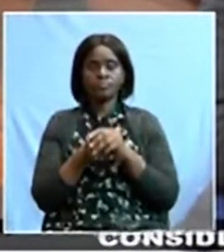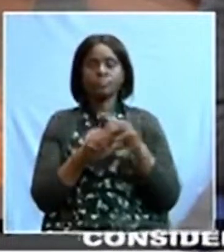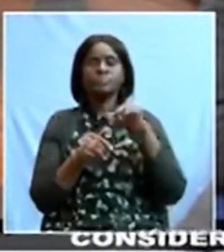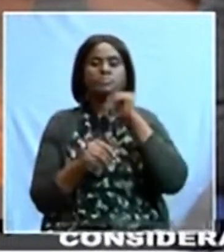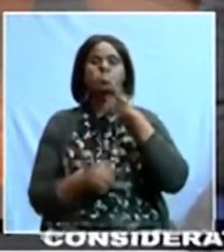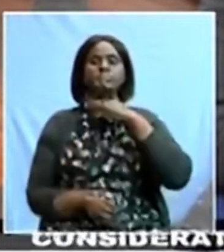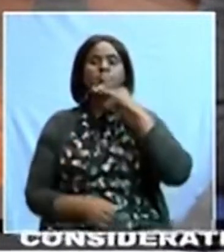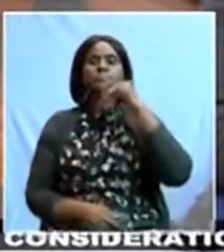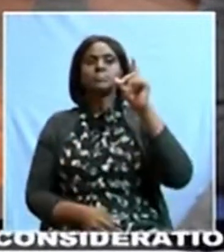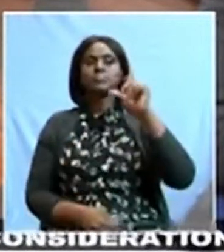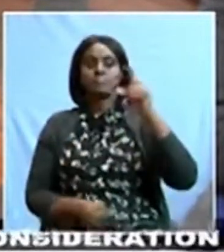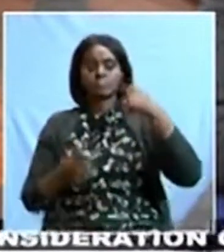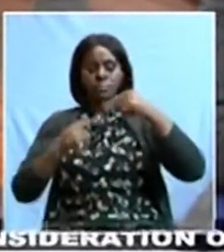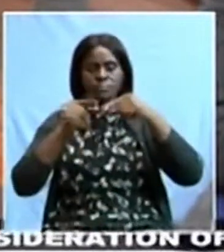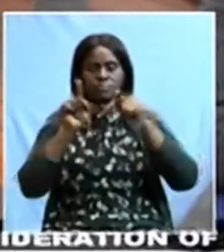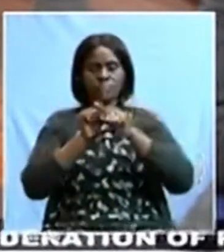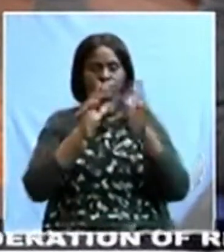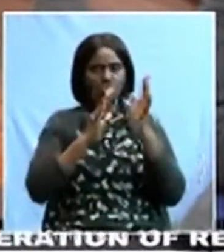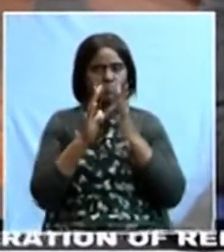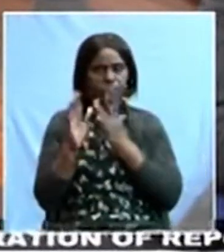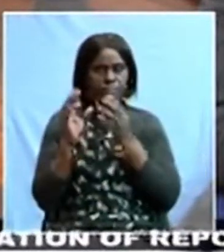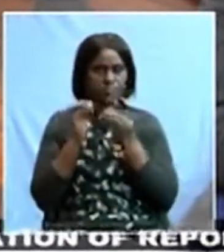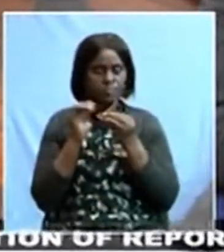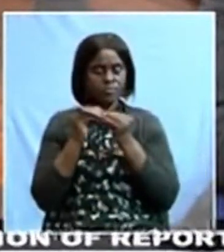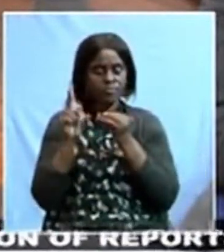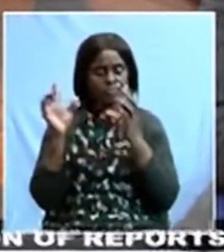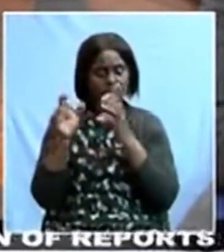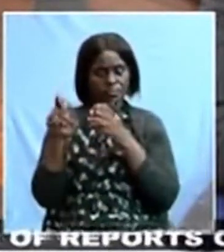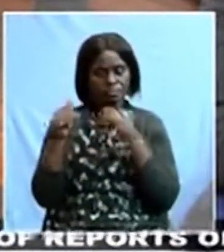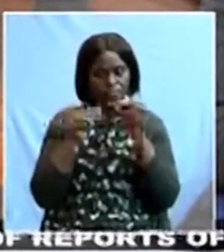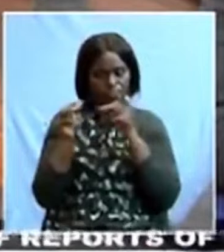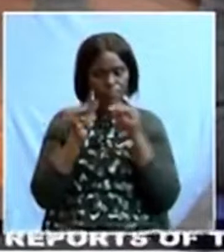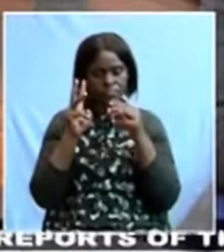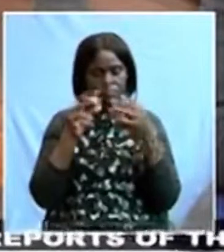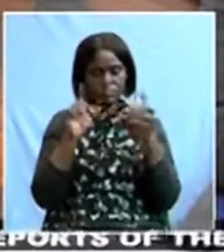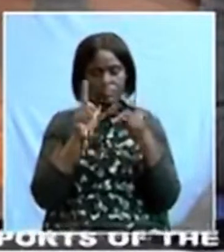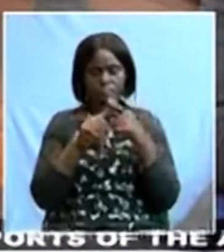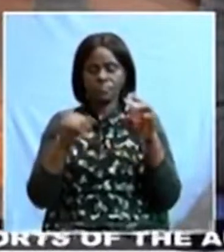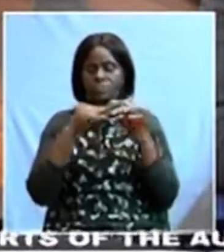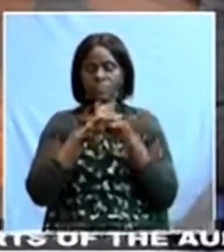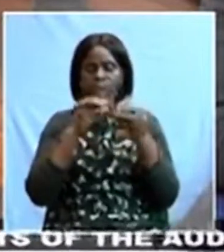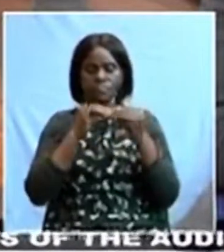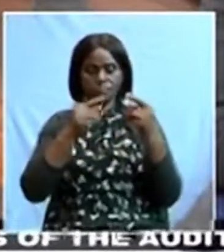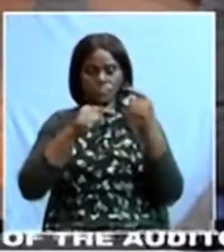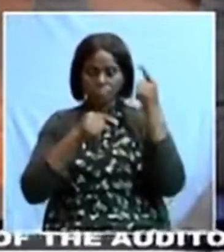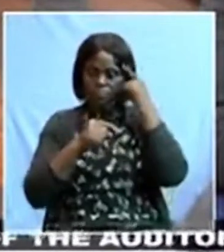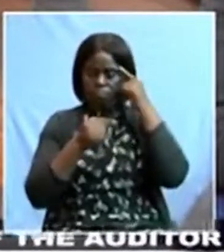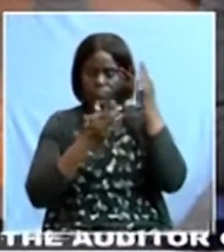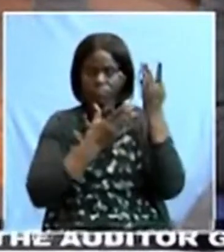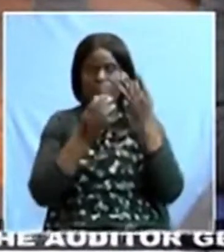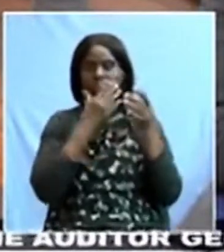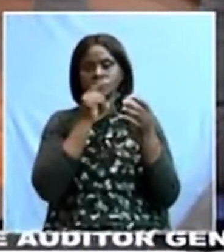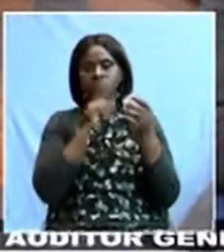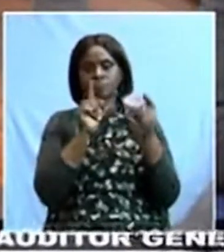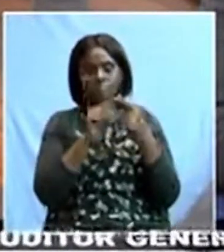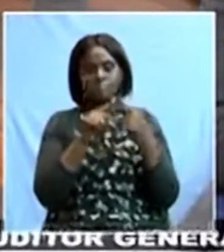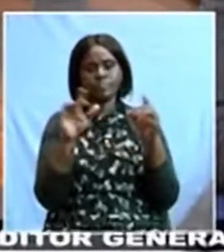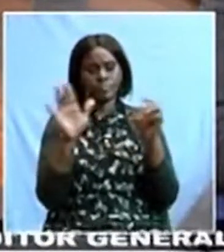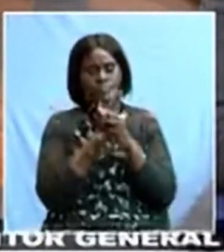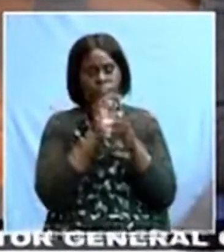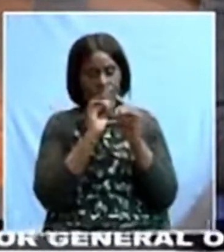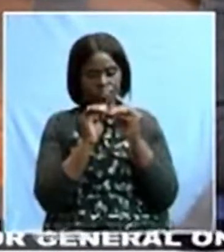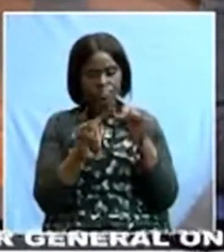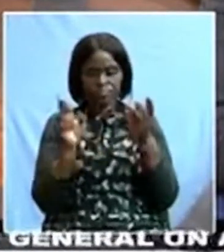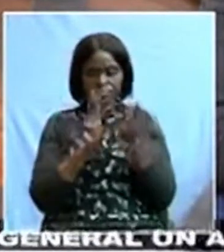inadequate at the local authority. Remedial measure. The council management will continue to engage the Local Government Service Commission to fill